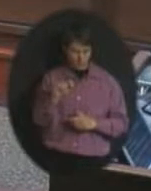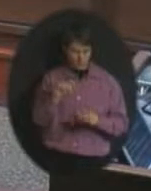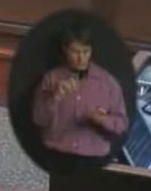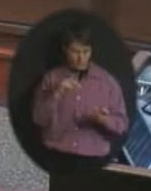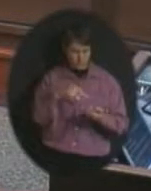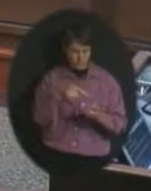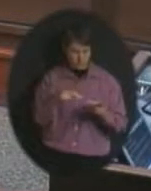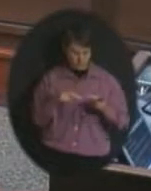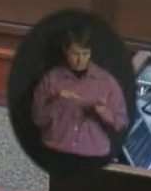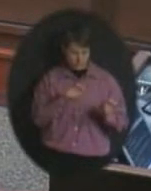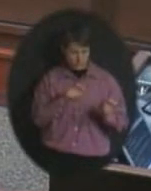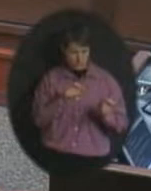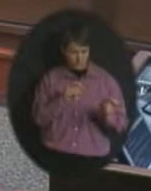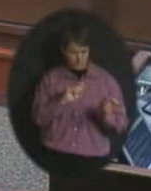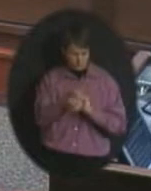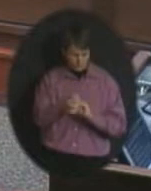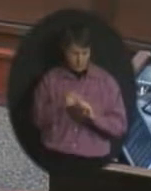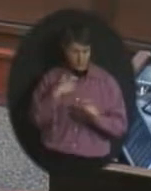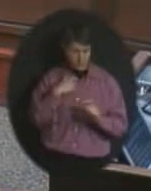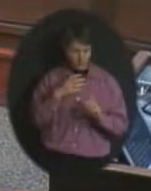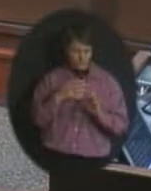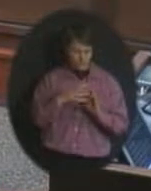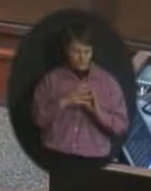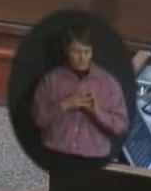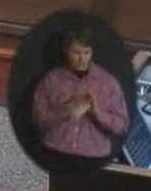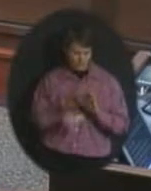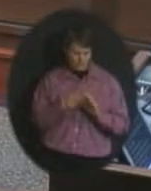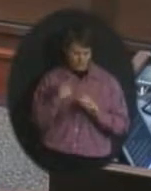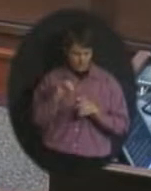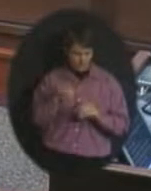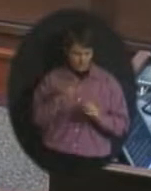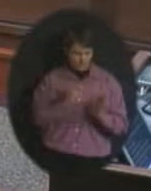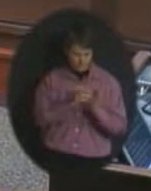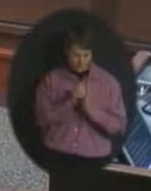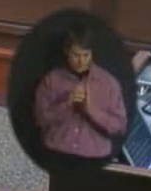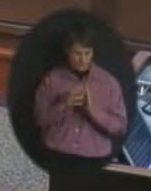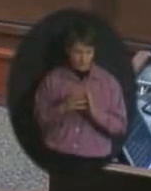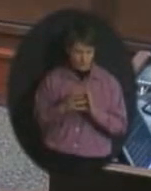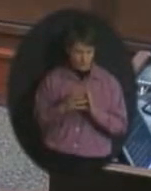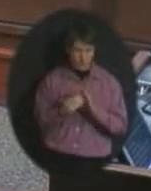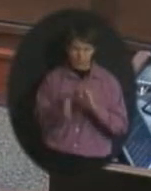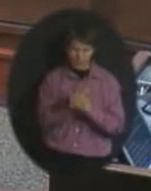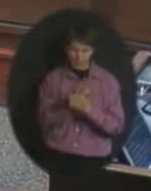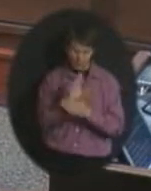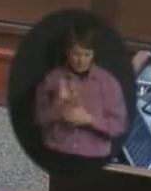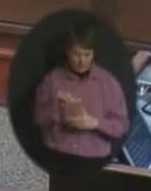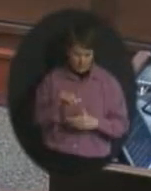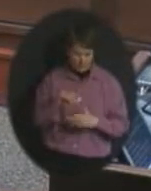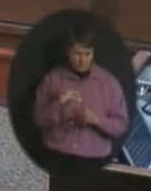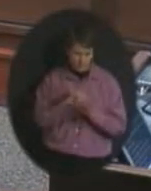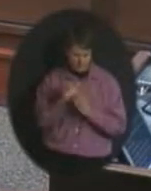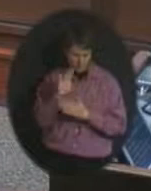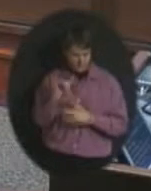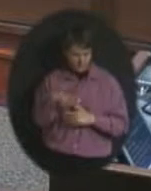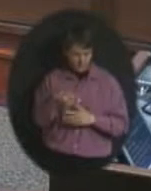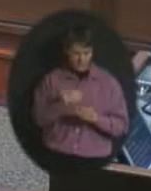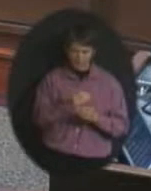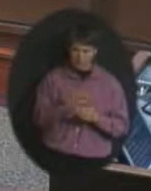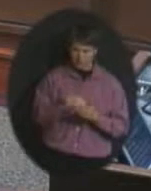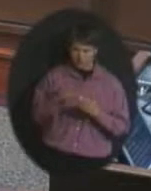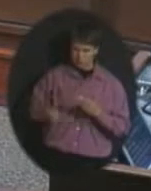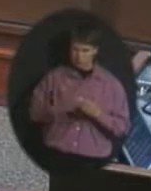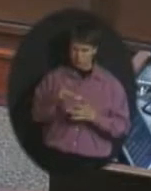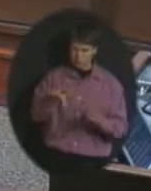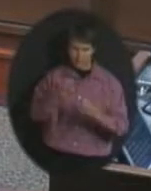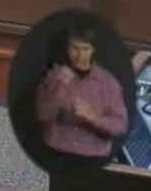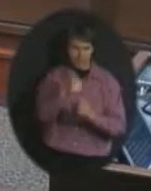and transportation work plan, a copy paper bid, a calculator bid, and a couple of student trips. Are there any comments or questions